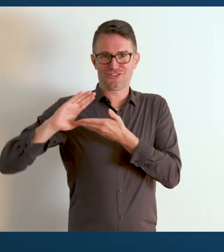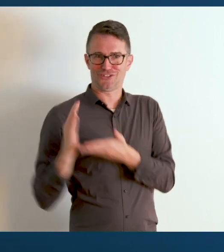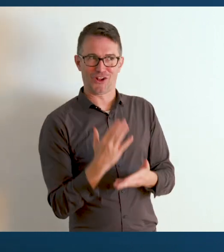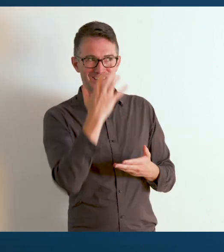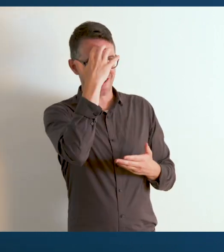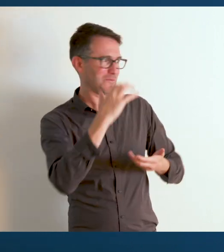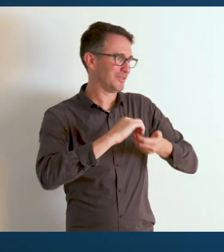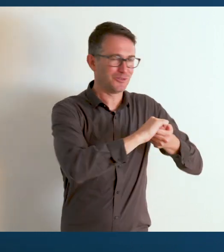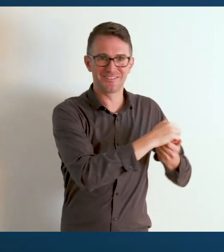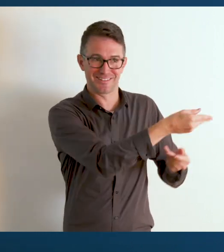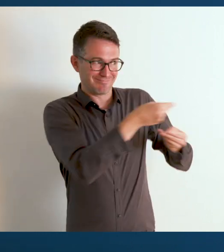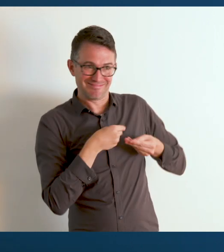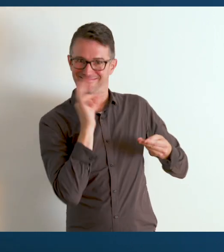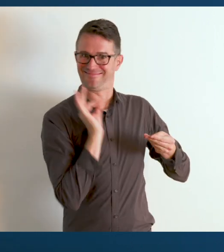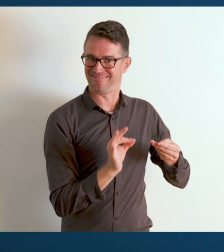be included.